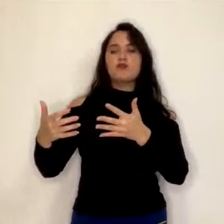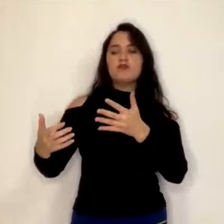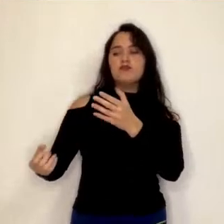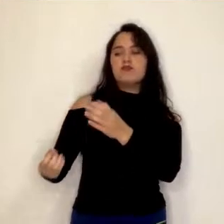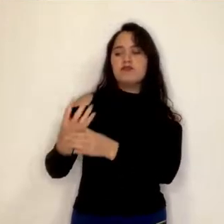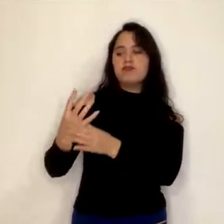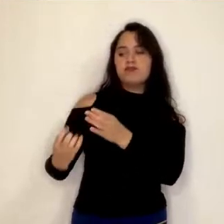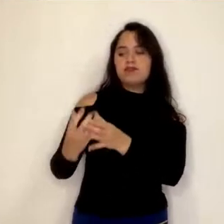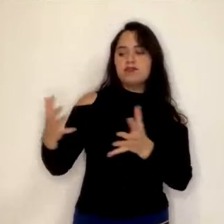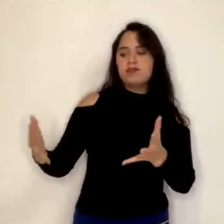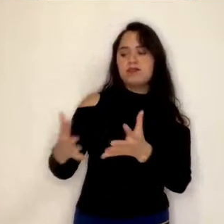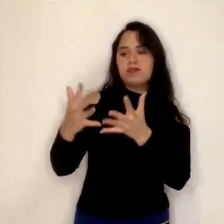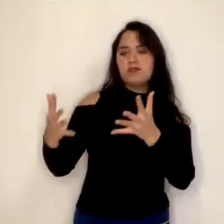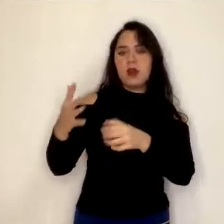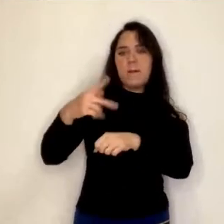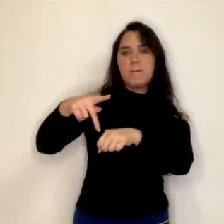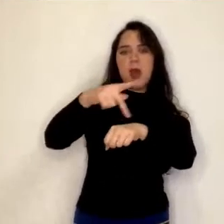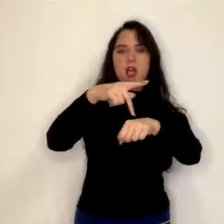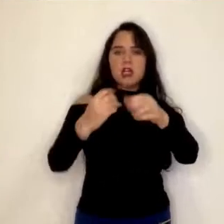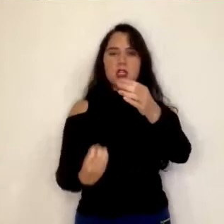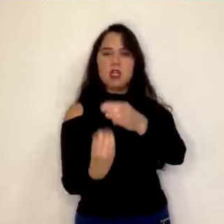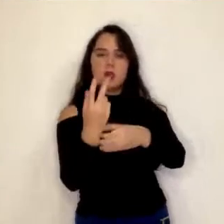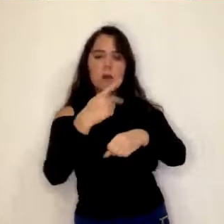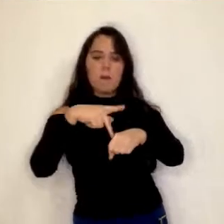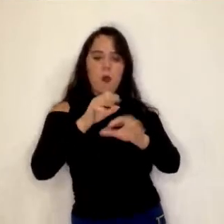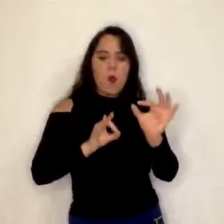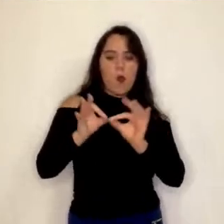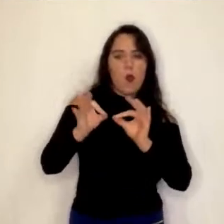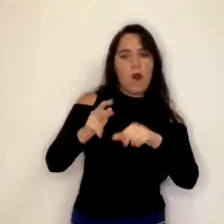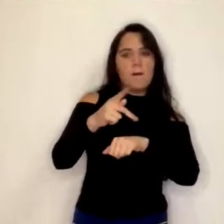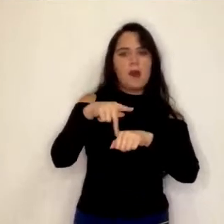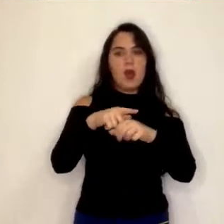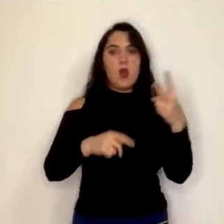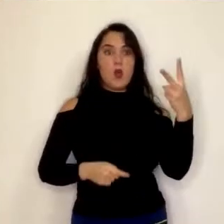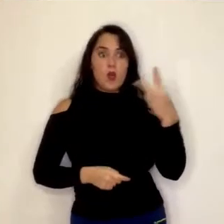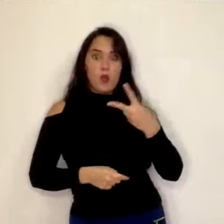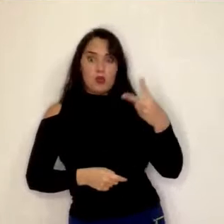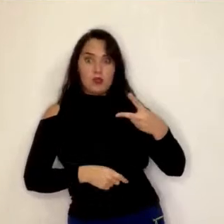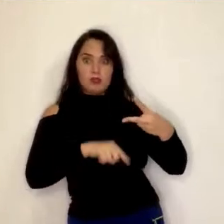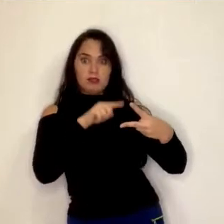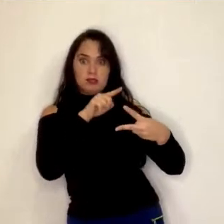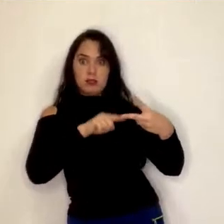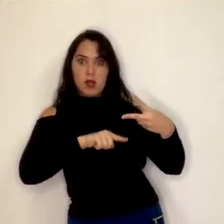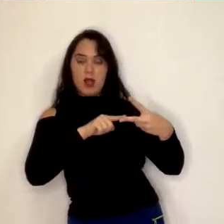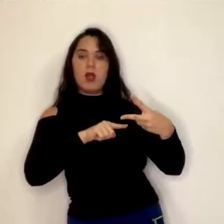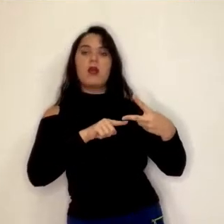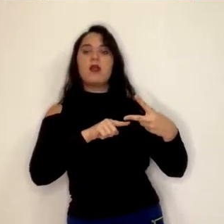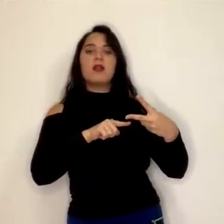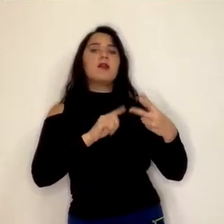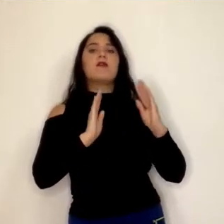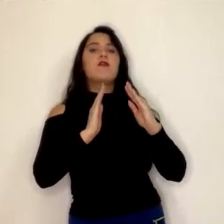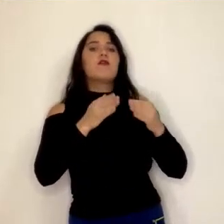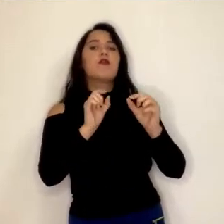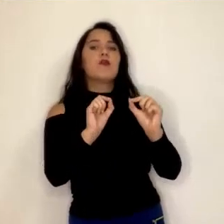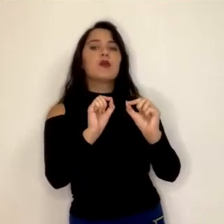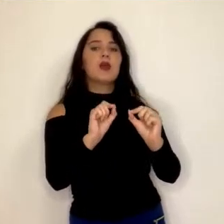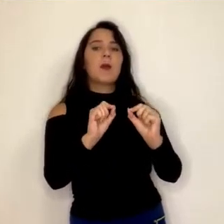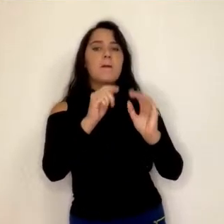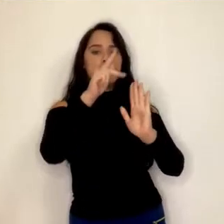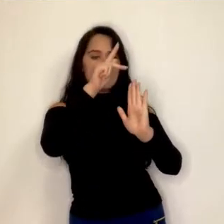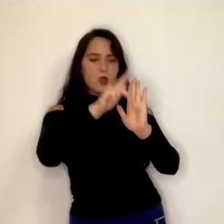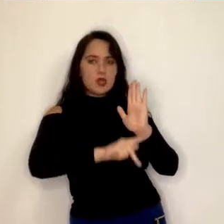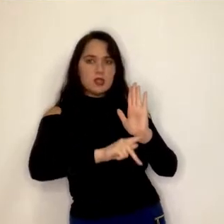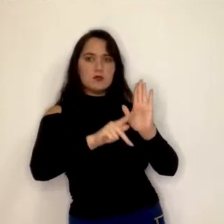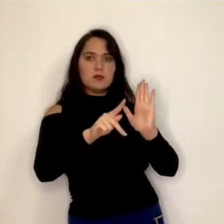was in formation of grand nations. And both are coinciding, asserting that a